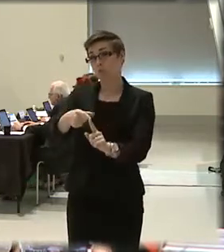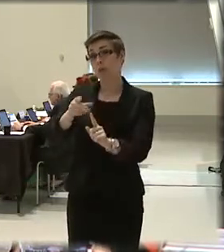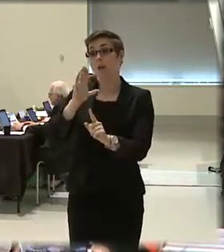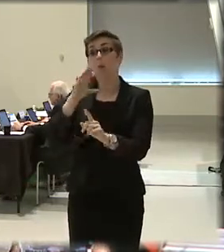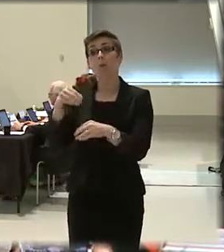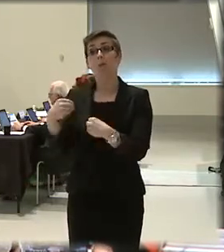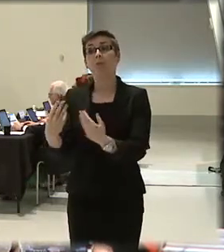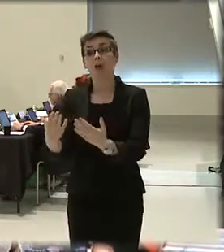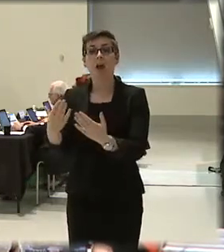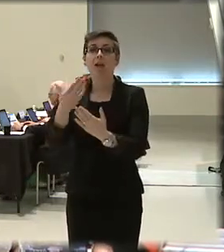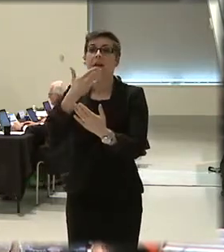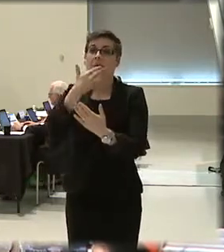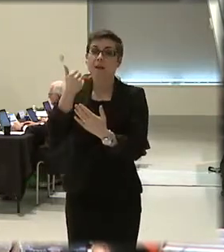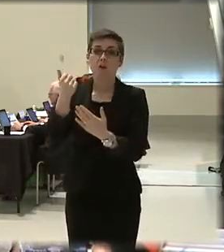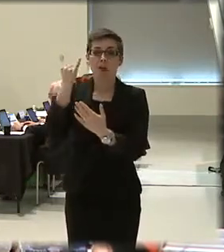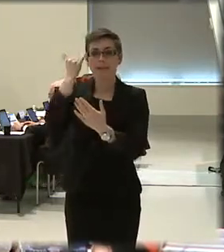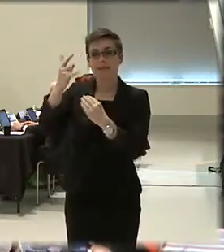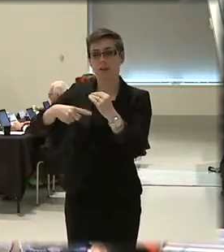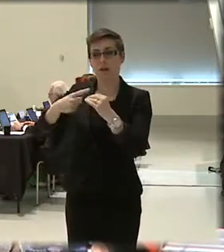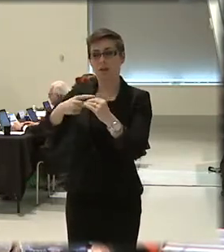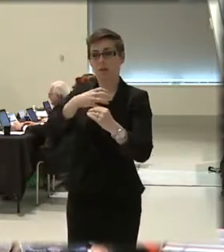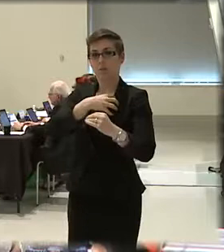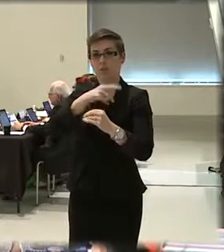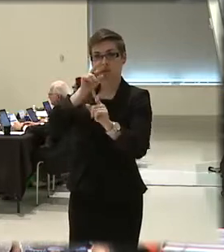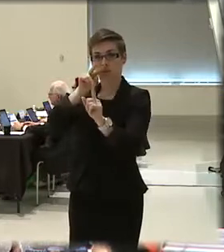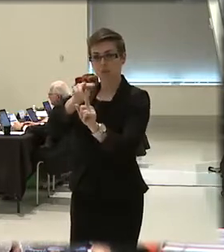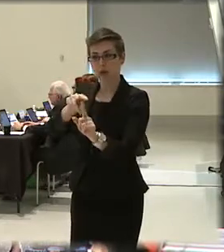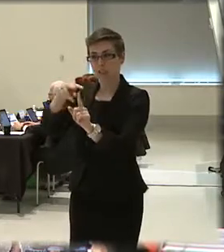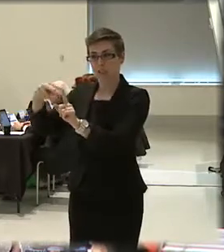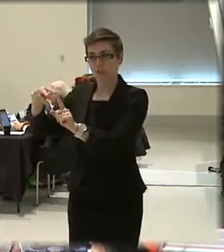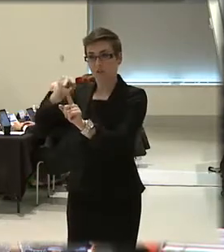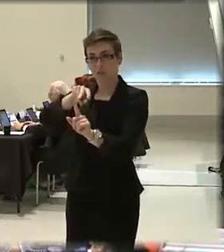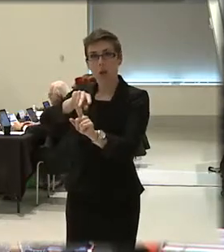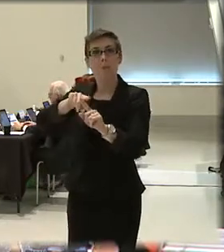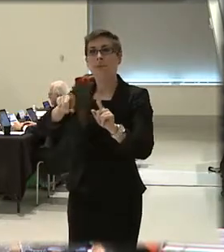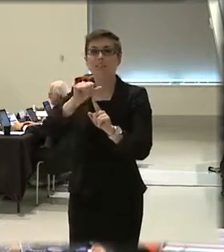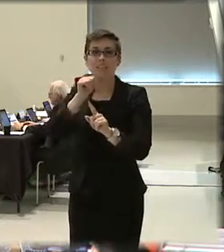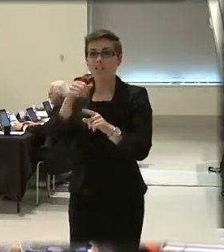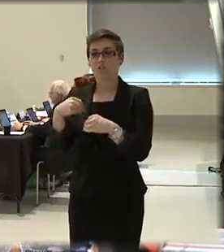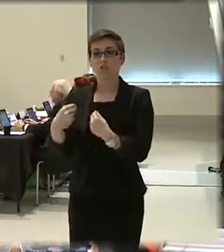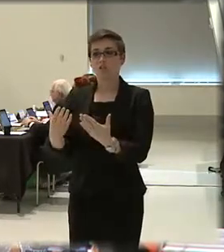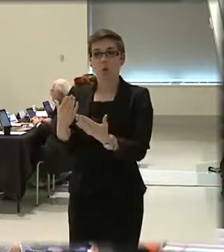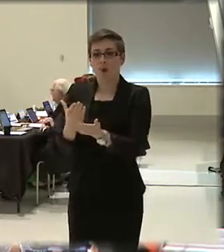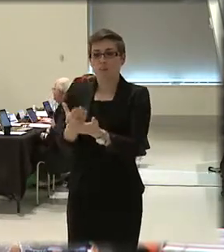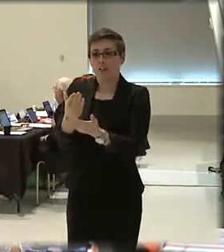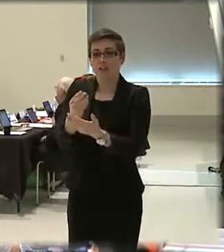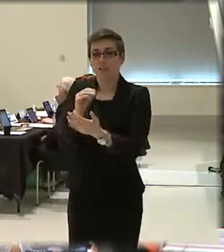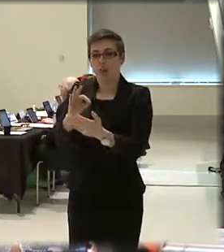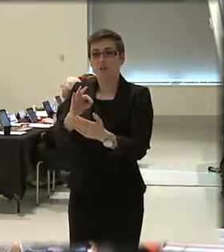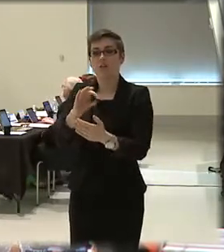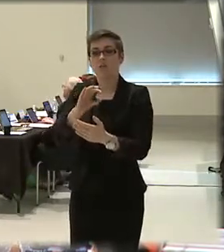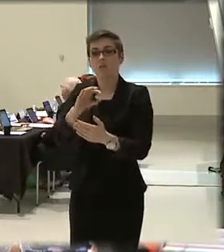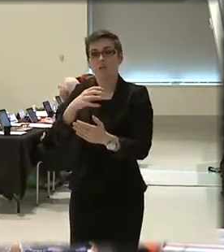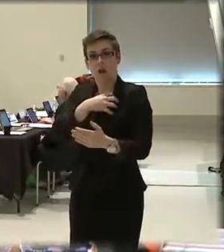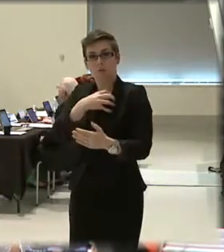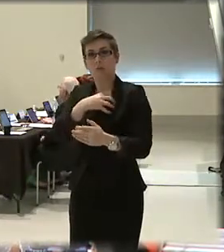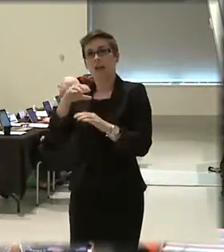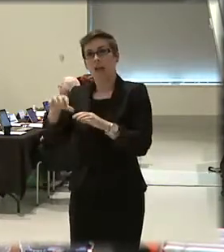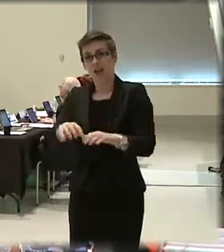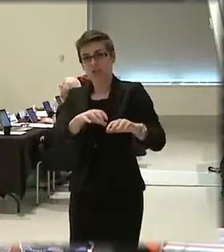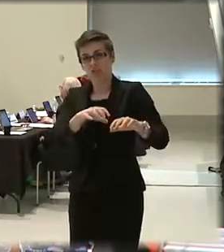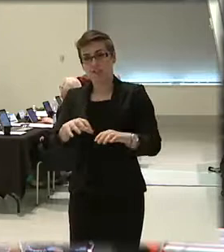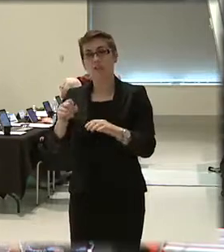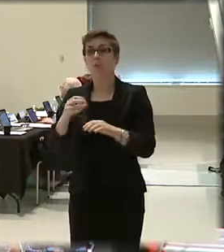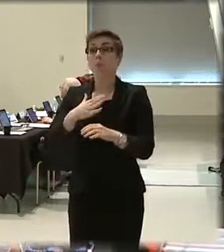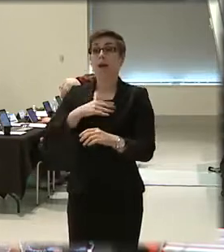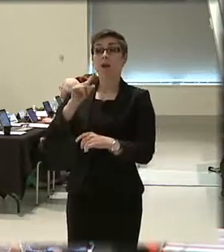lens into the officer's perspective, but actually doesn't provide video evidence of the officer's actions. So my question is, should we always potentially be